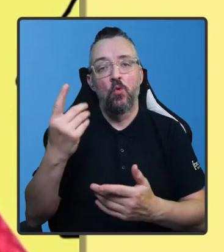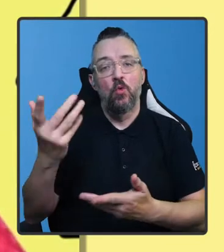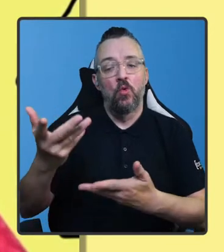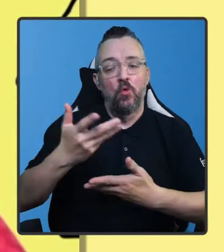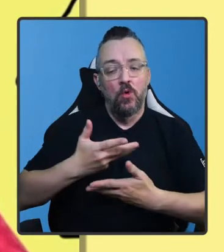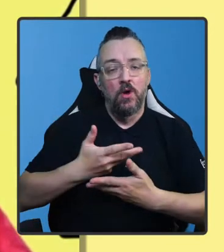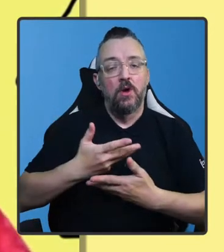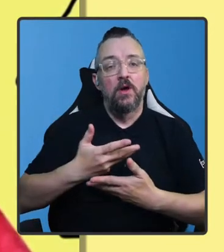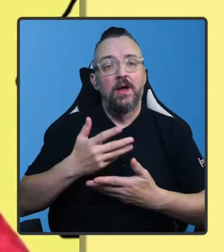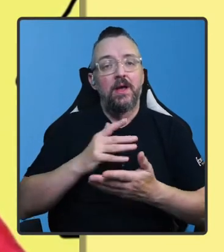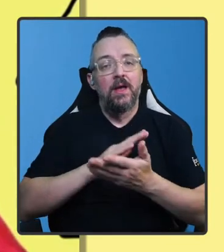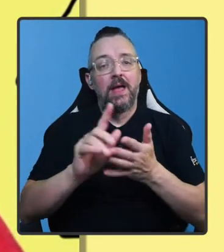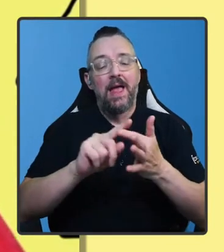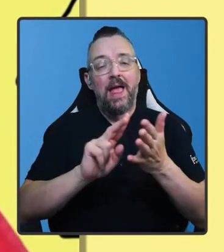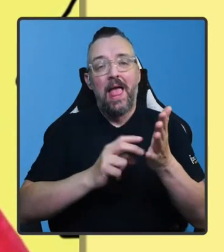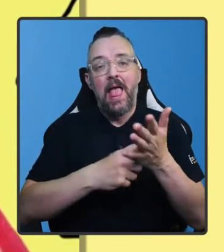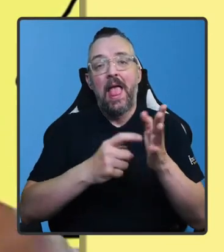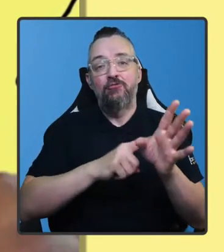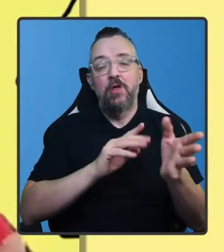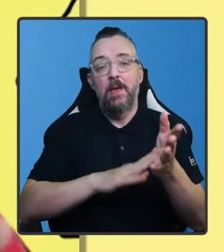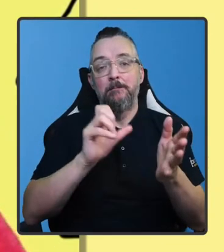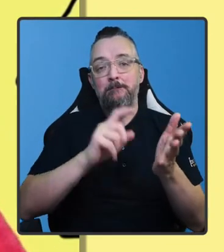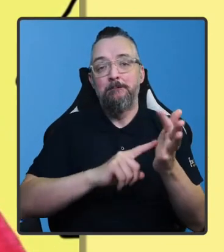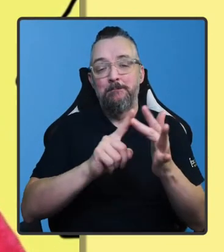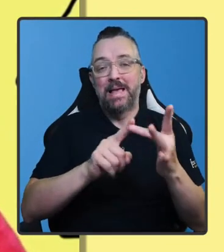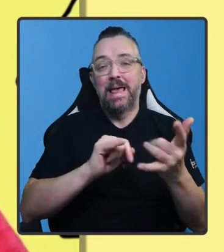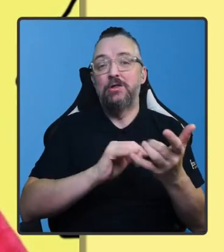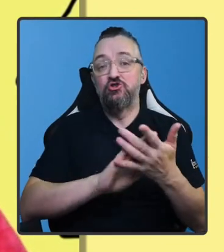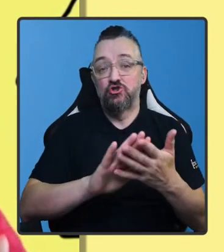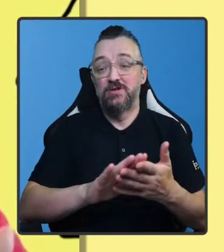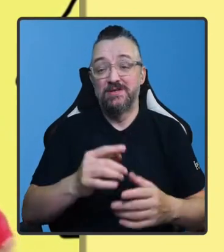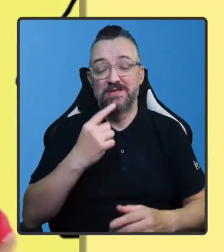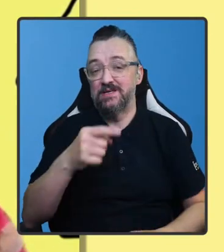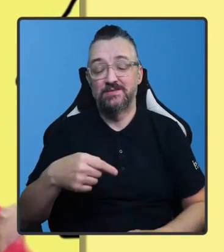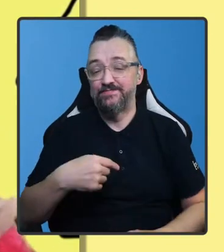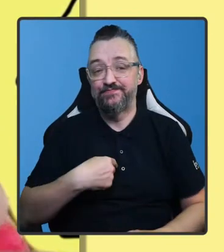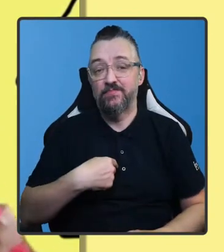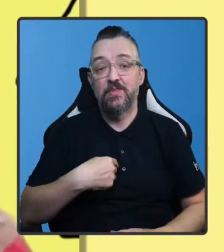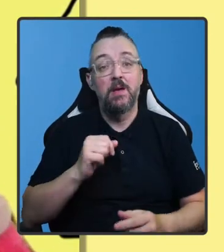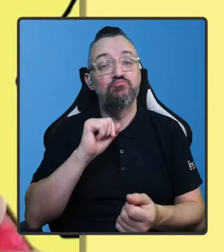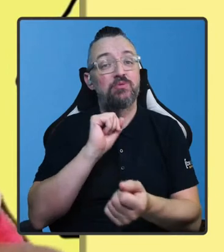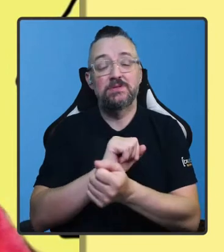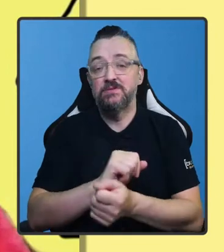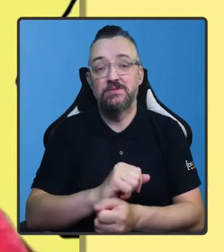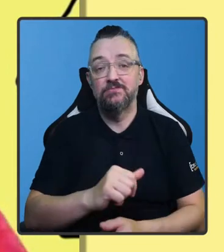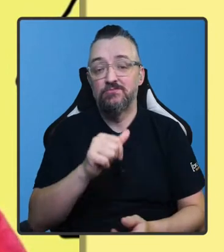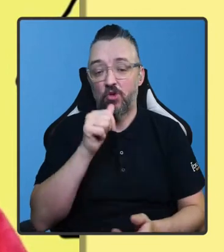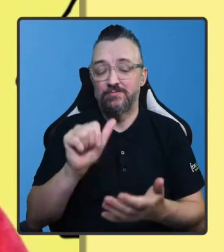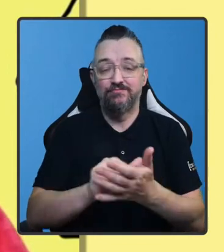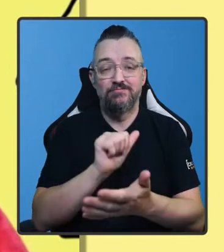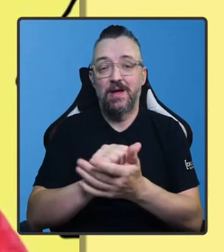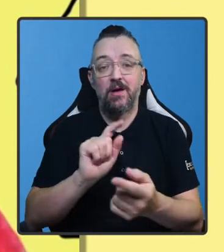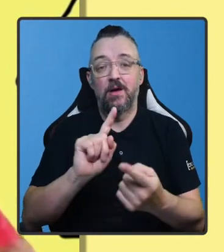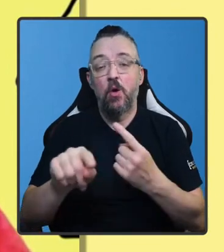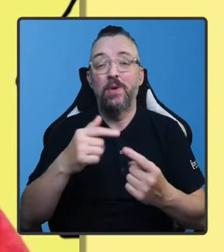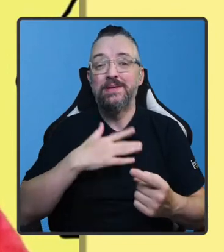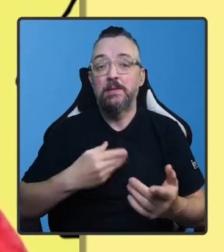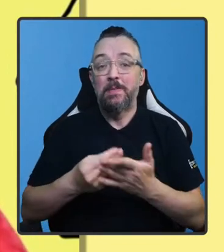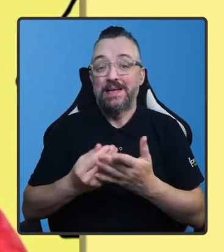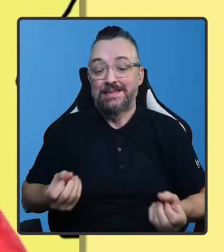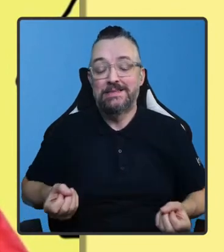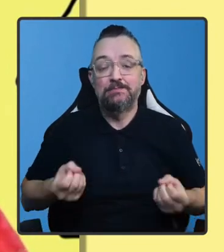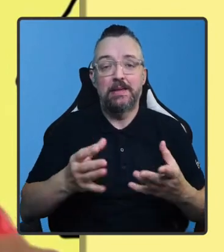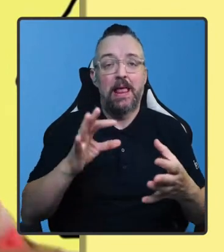that imprisonment is not the answer, that we recommended that we would spend more money on addressing issues like addiction, mental